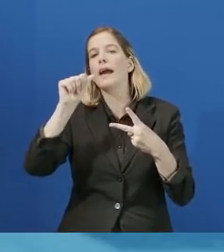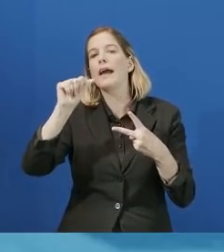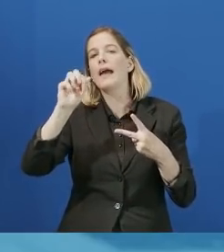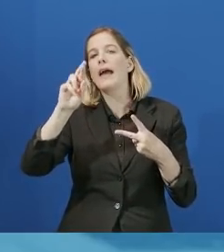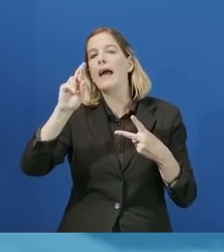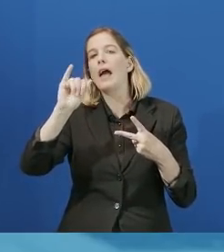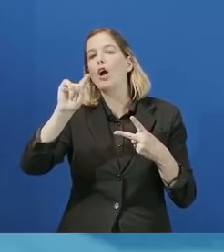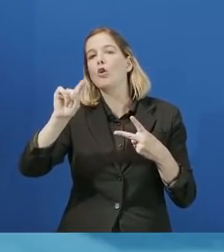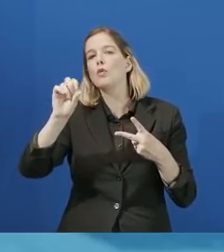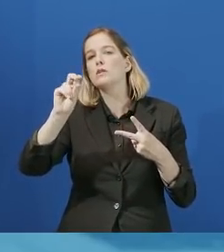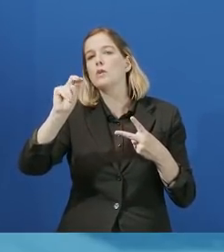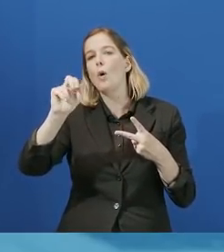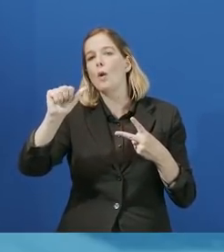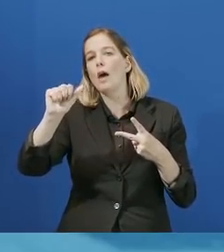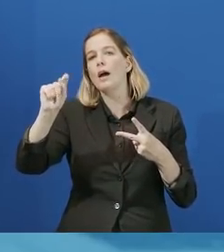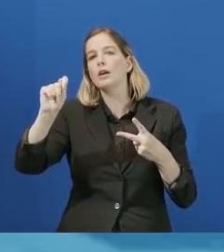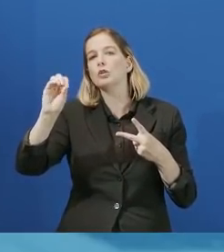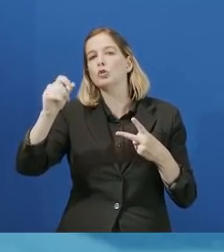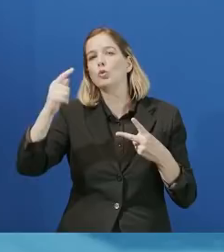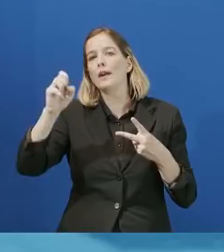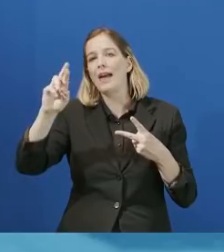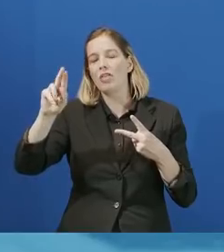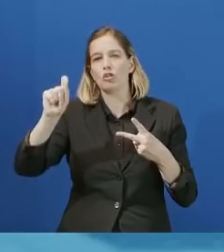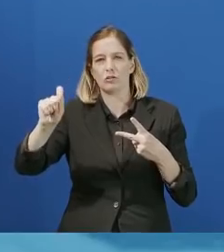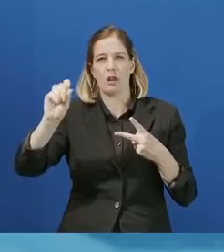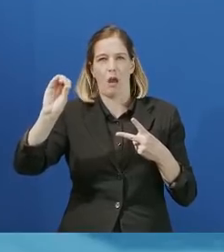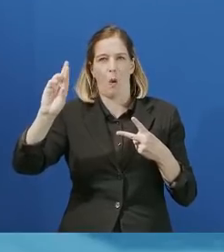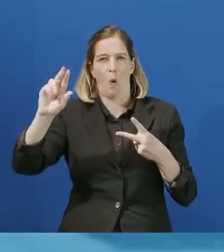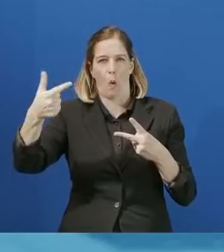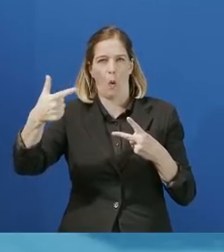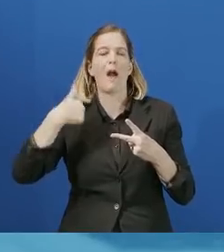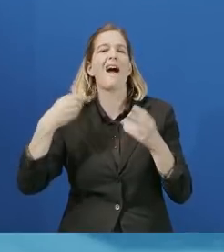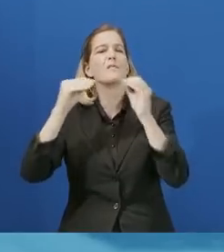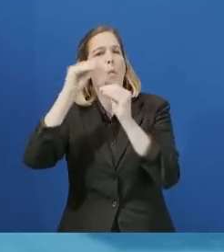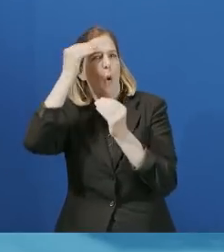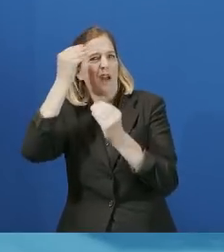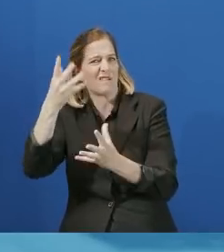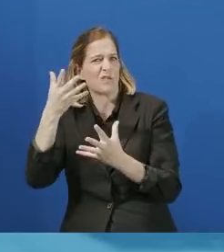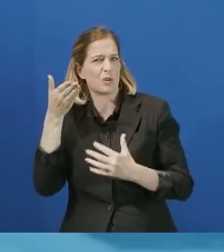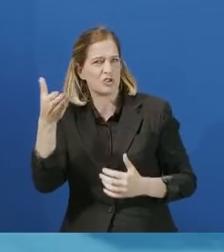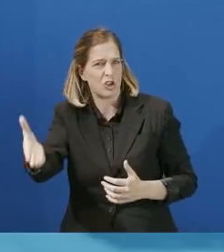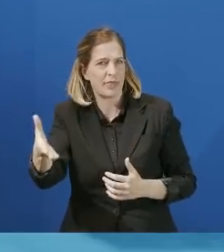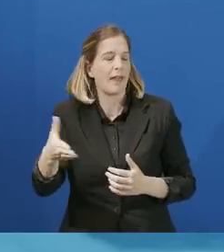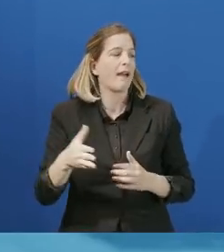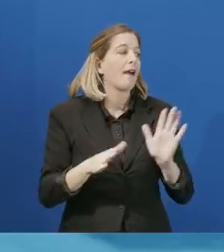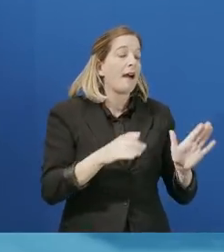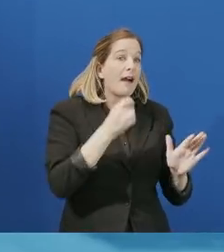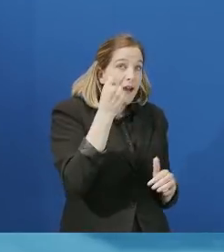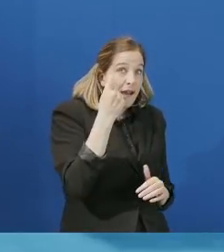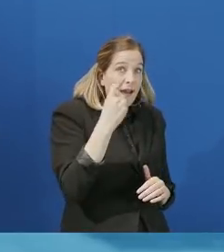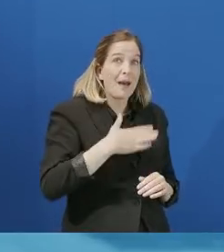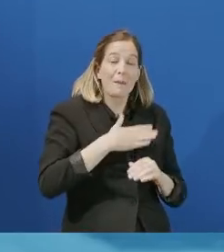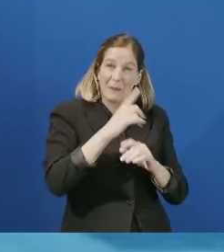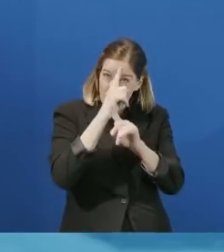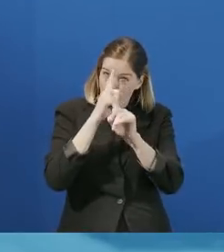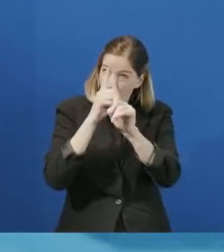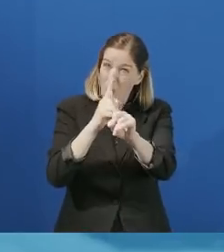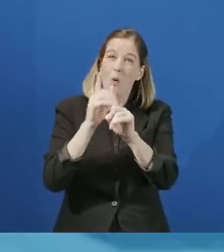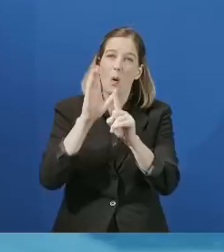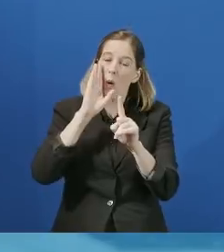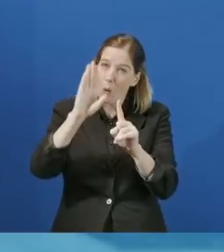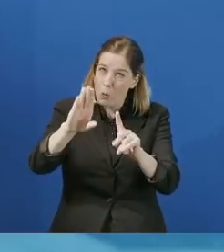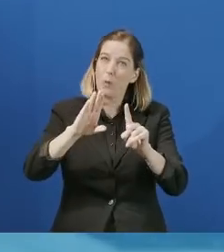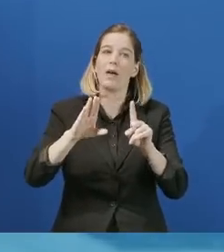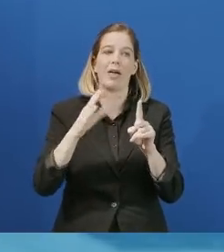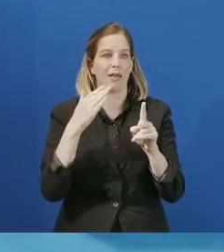conduct the additional services, but I am aspirational that we will get there. We're just not there yet.